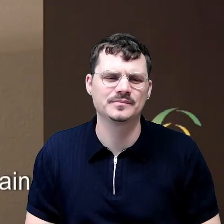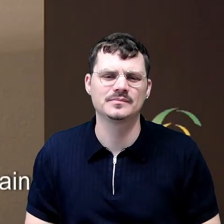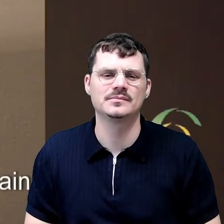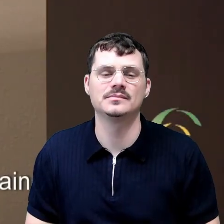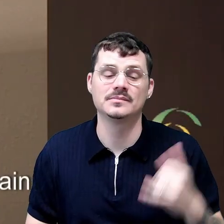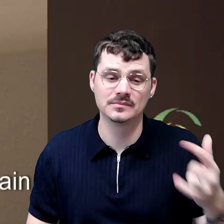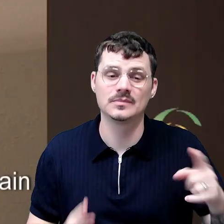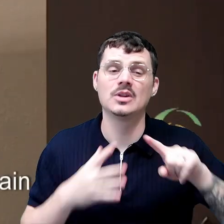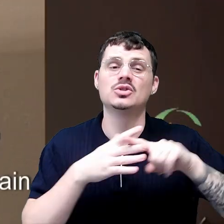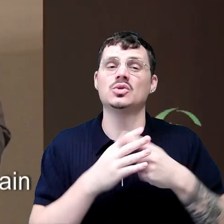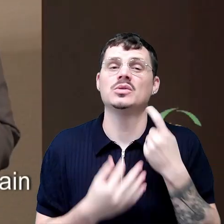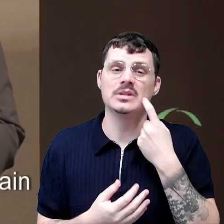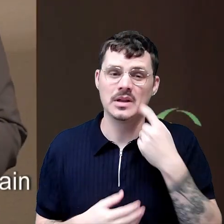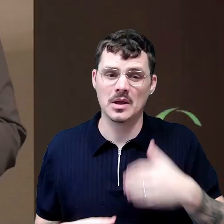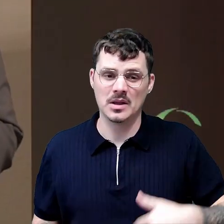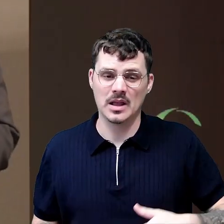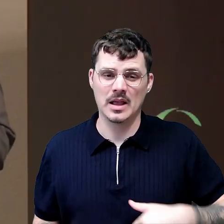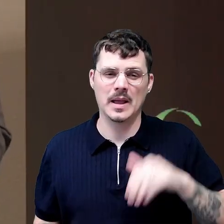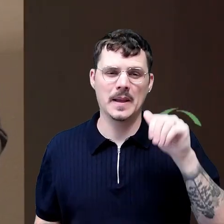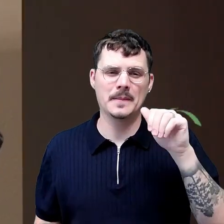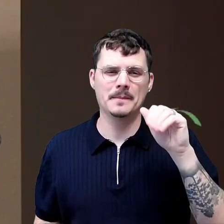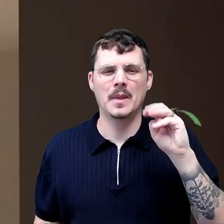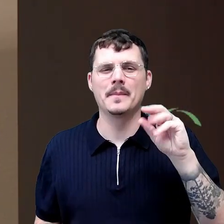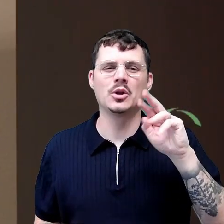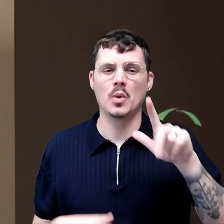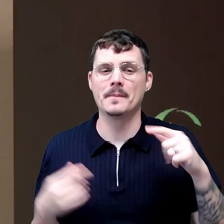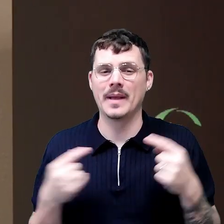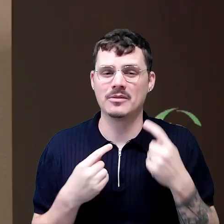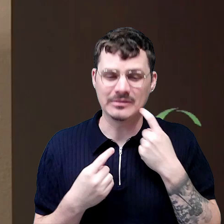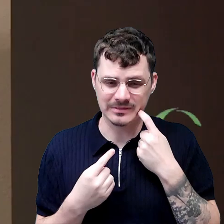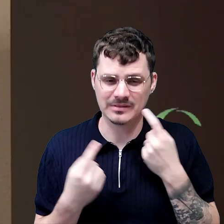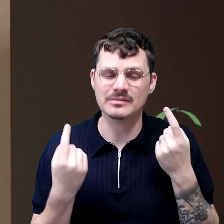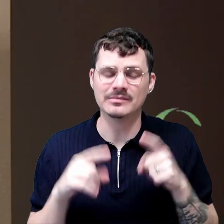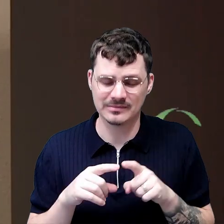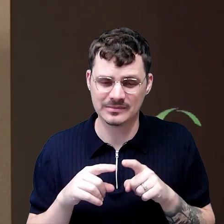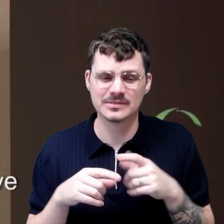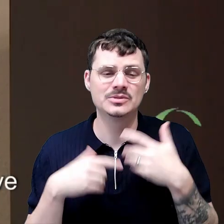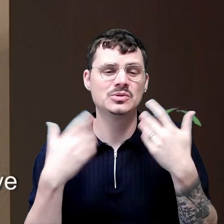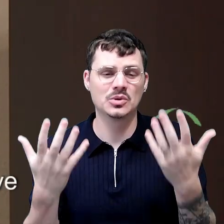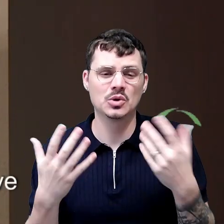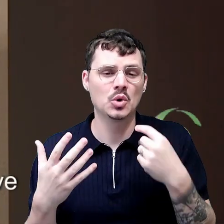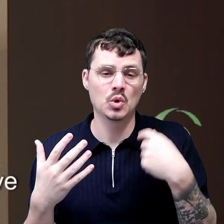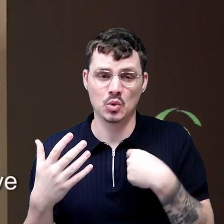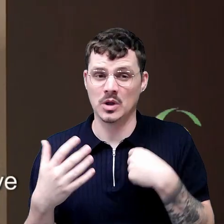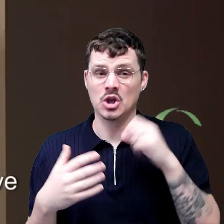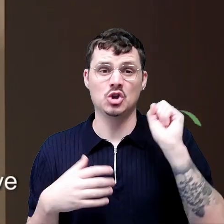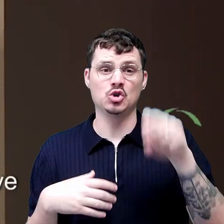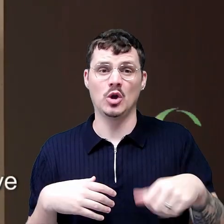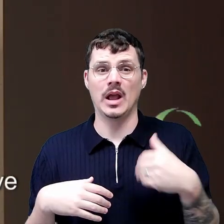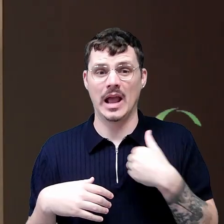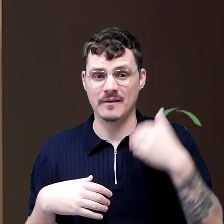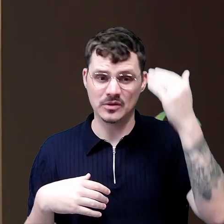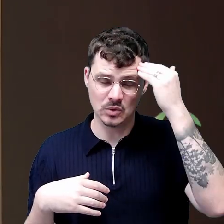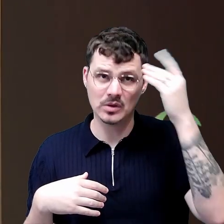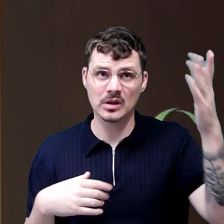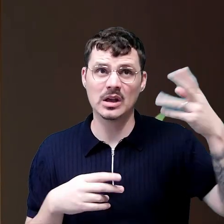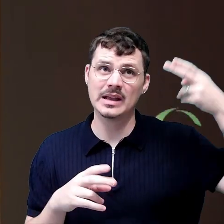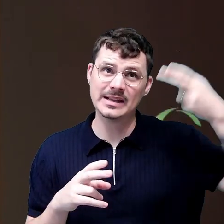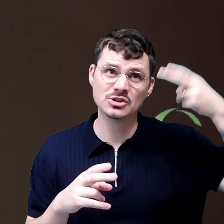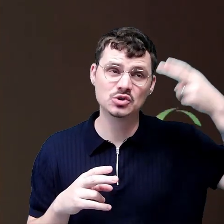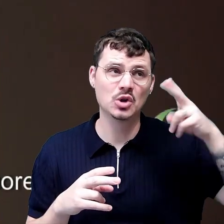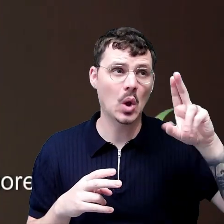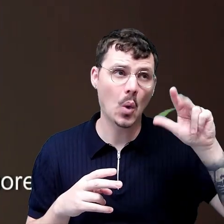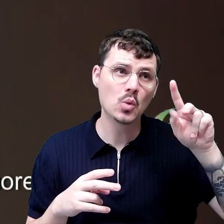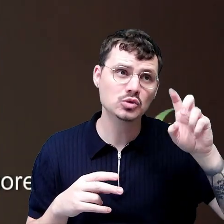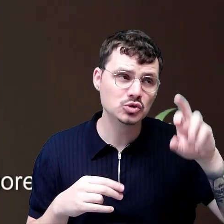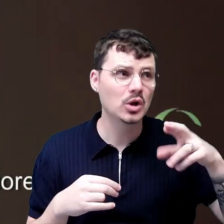He started to have some more abdominal pain recently, and so we could have just said, well, he does have a history of ulcers, and